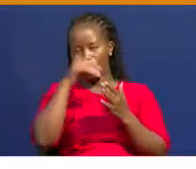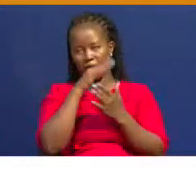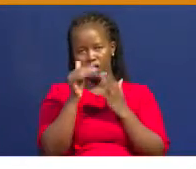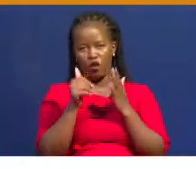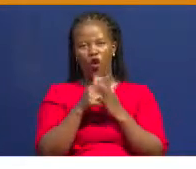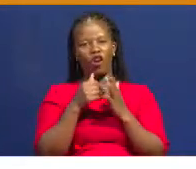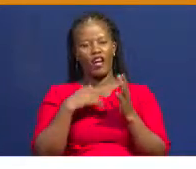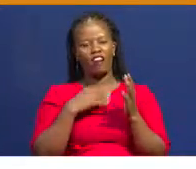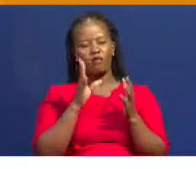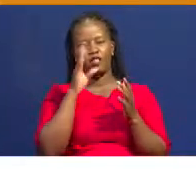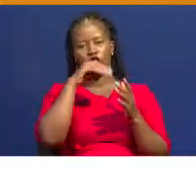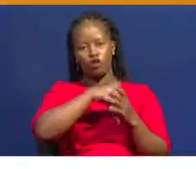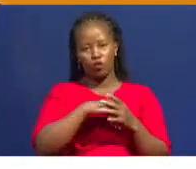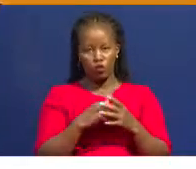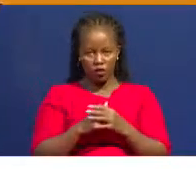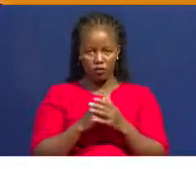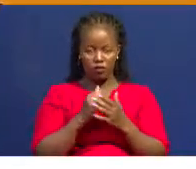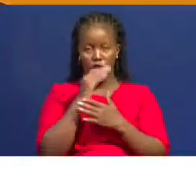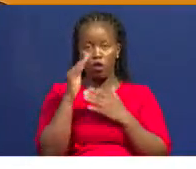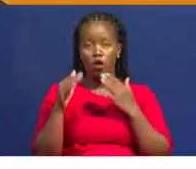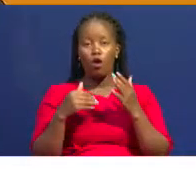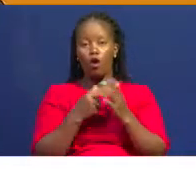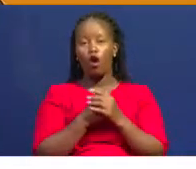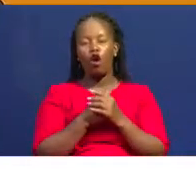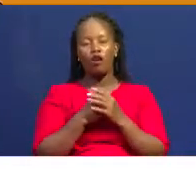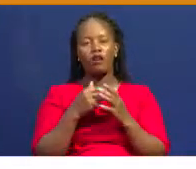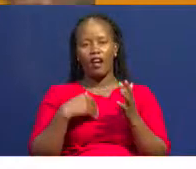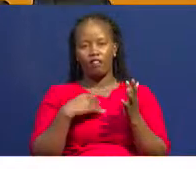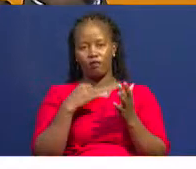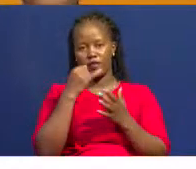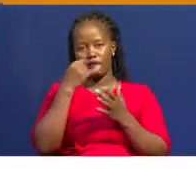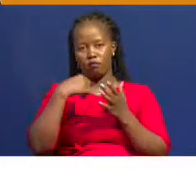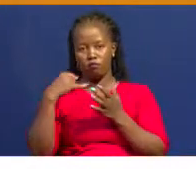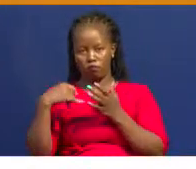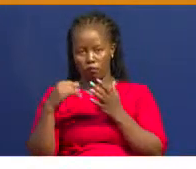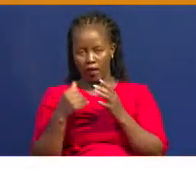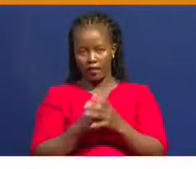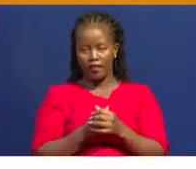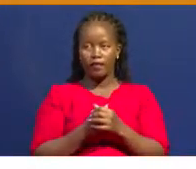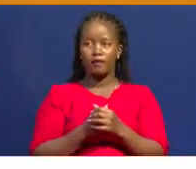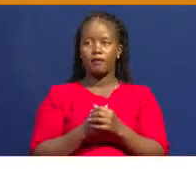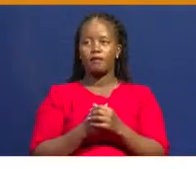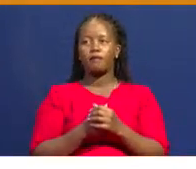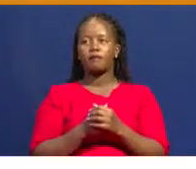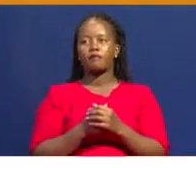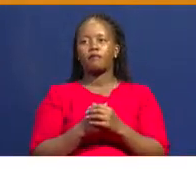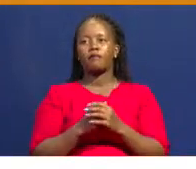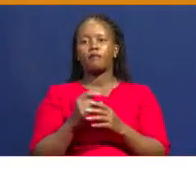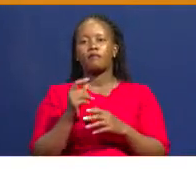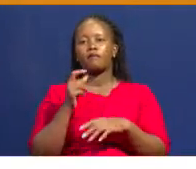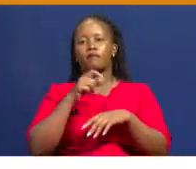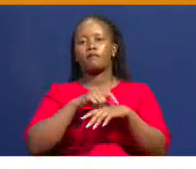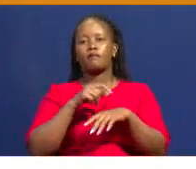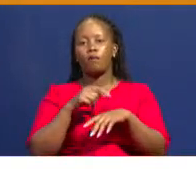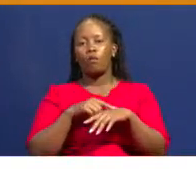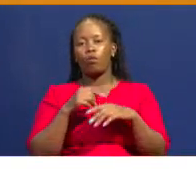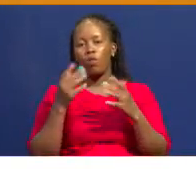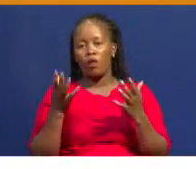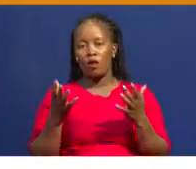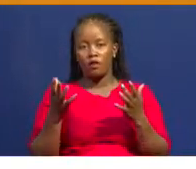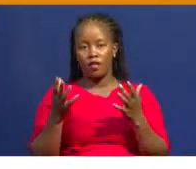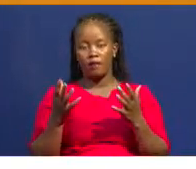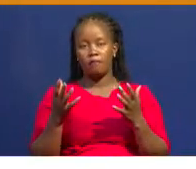have the contractors, all those stakeholders are mapped. When you come to the issue of